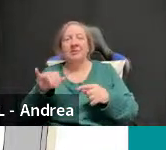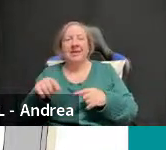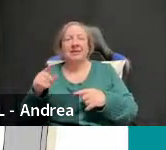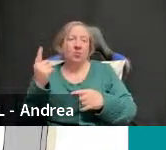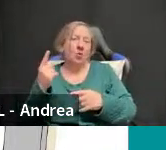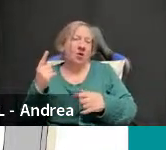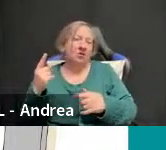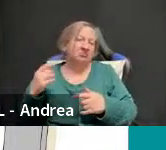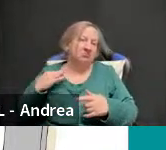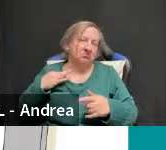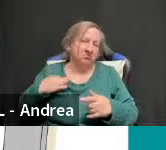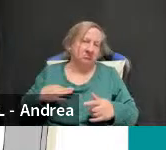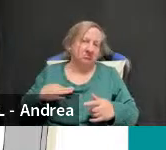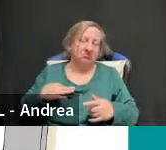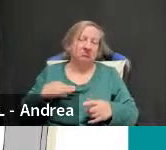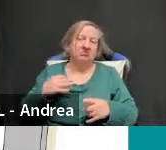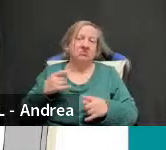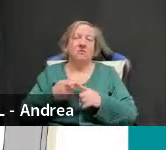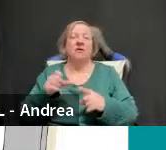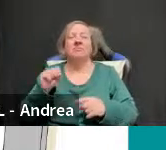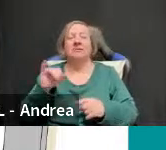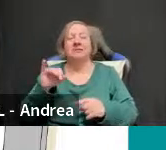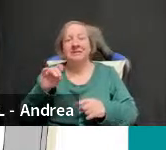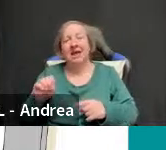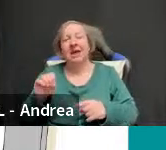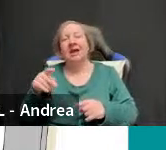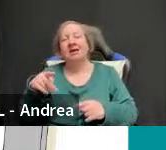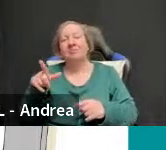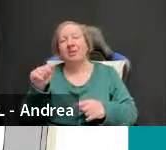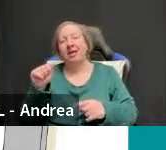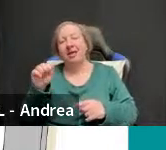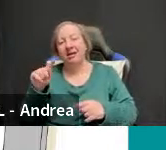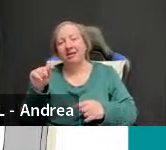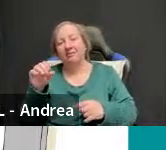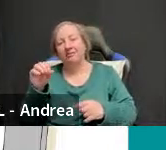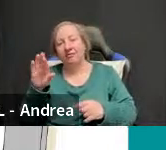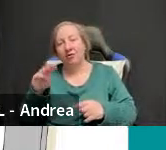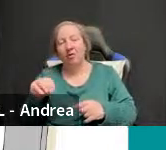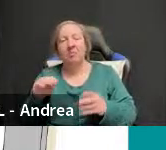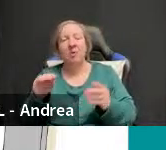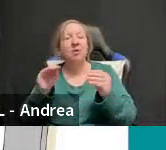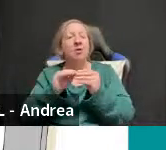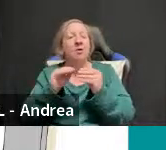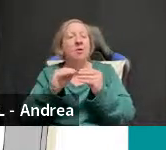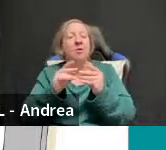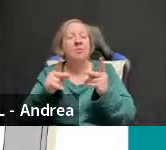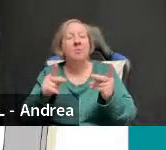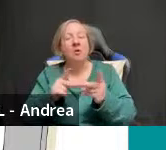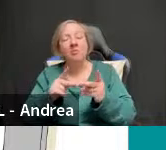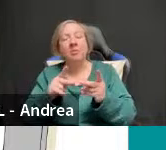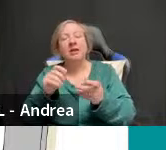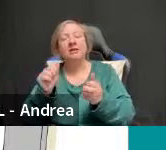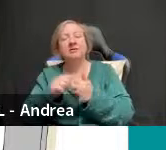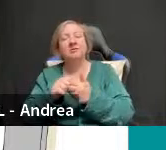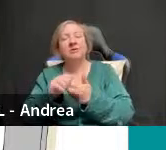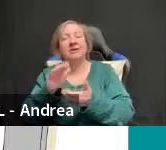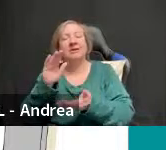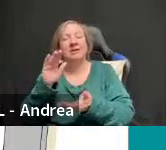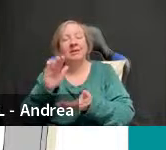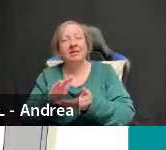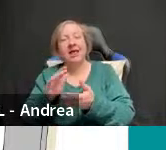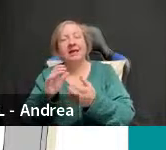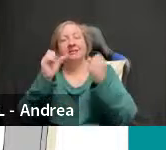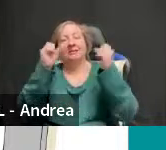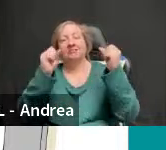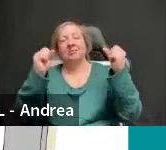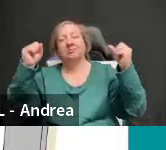features of the side platform station is we have probably more areas where we have fewer columns underneath the